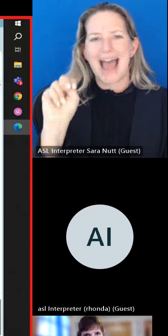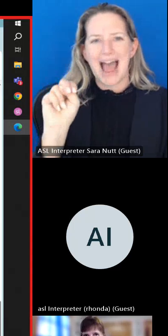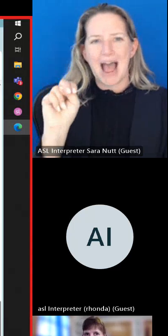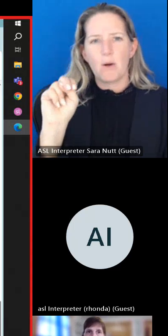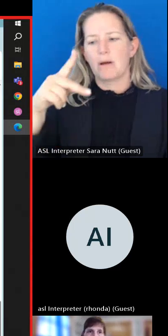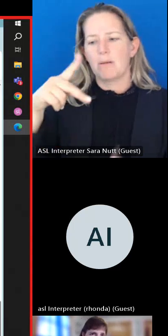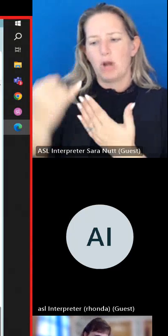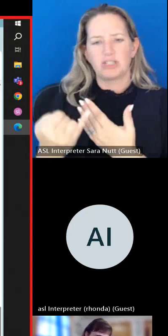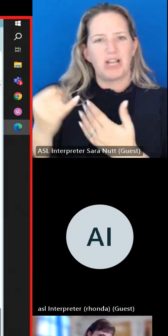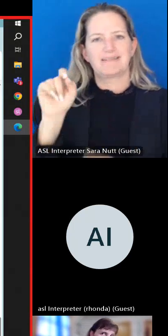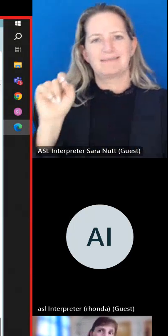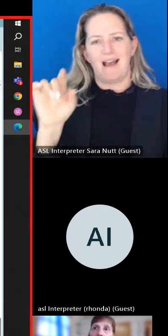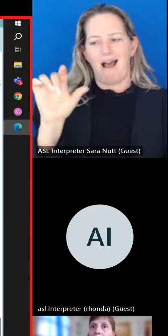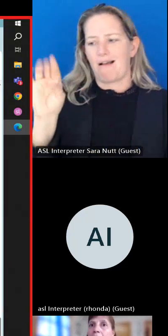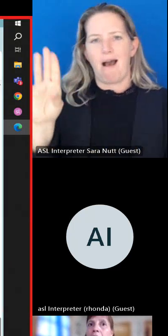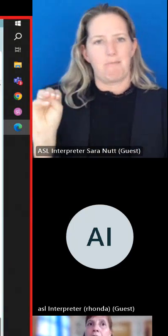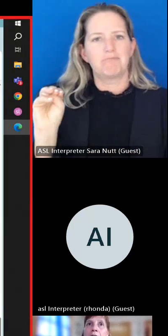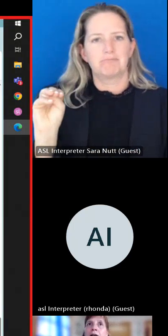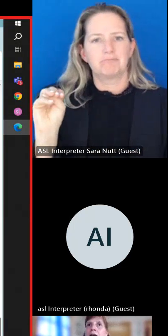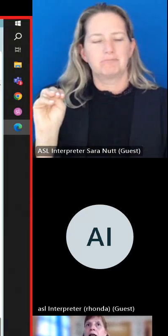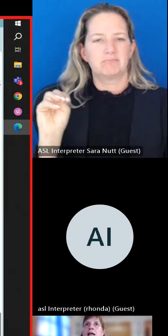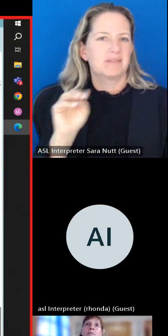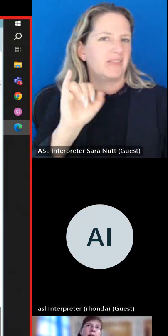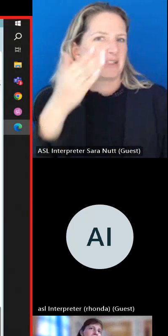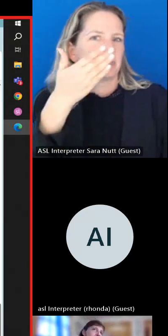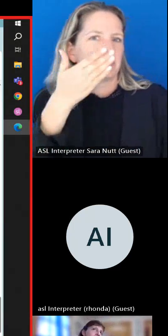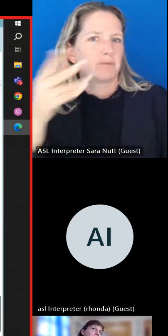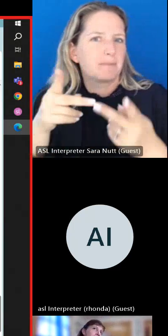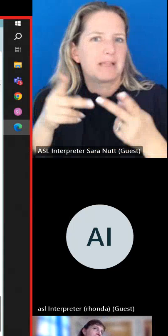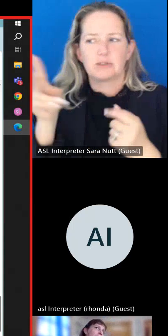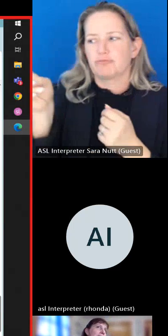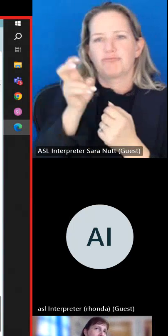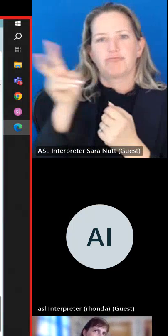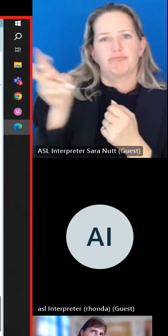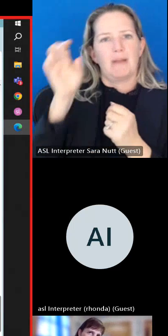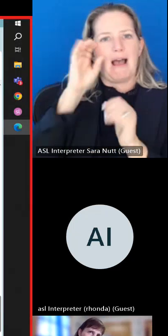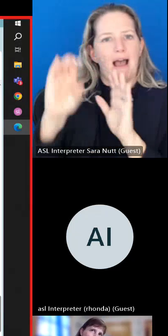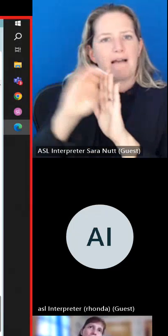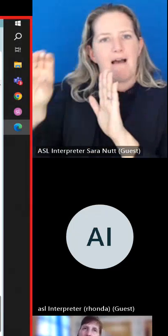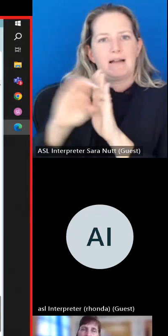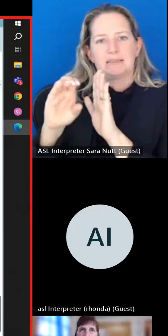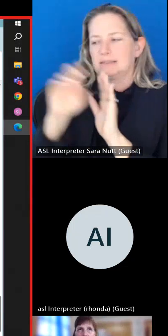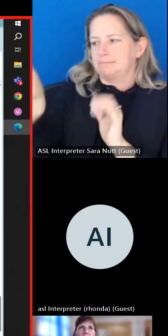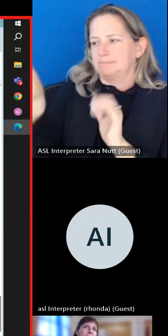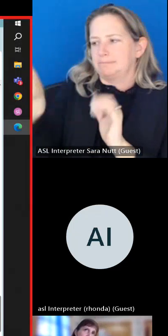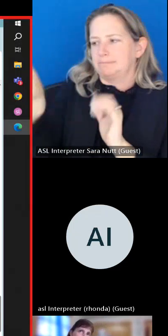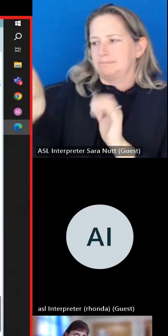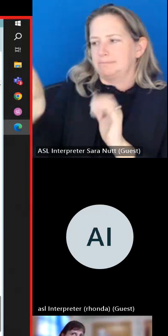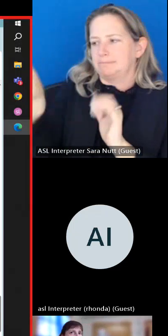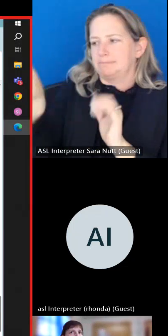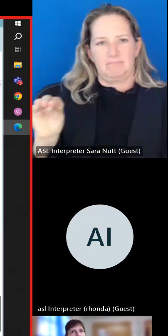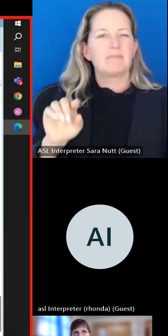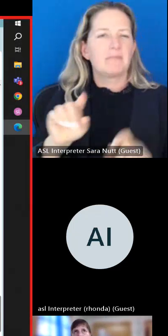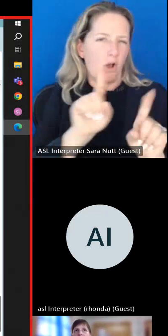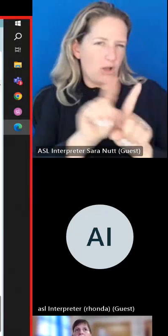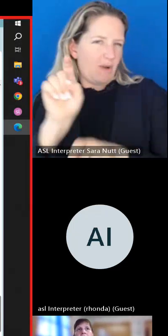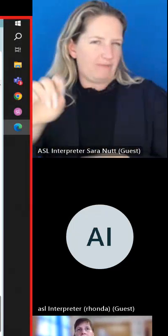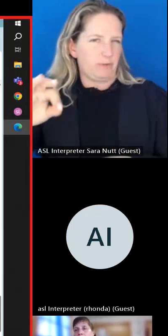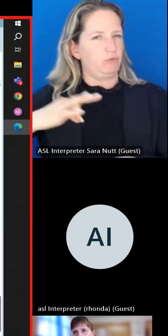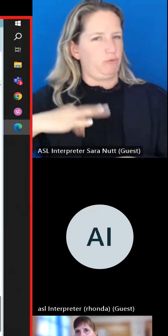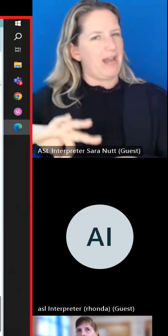get icons. You also have to credit. But here, I wanted to do 32.6 million just in